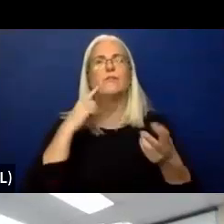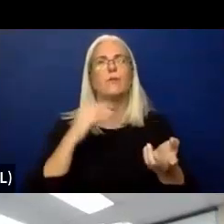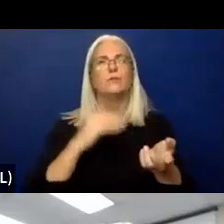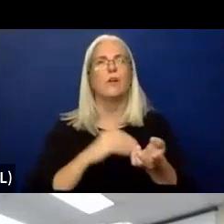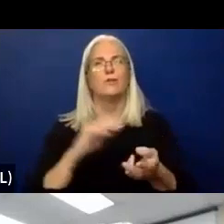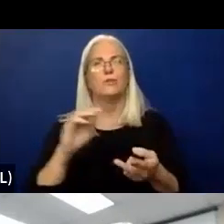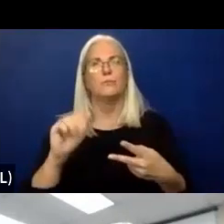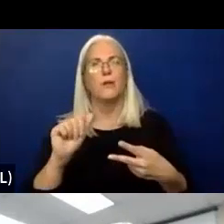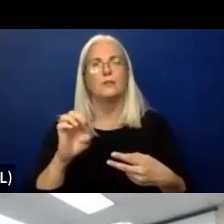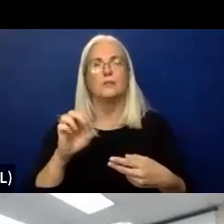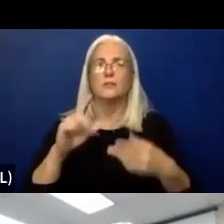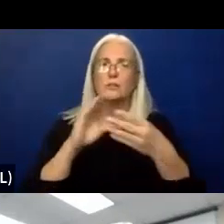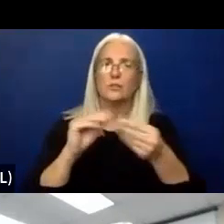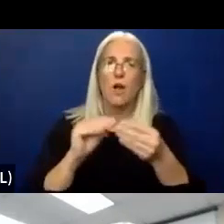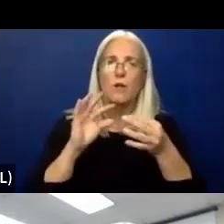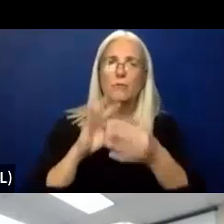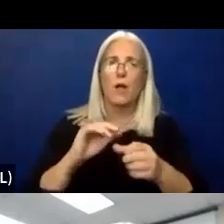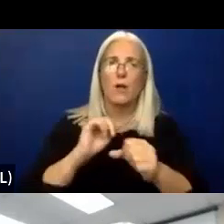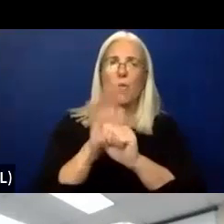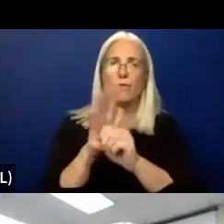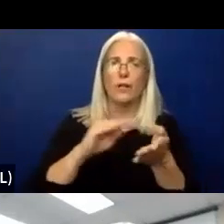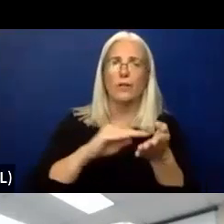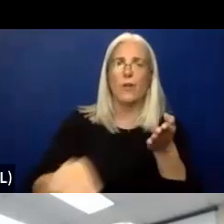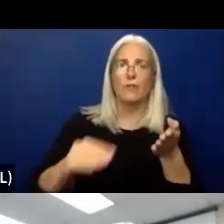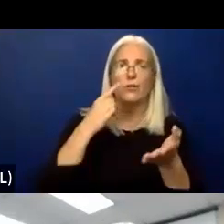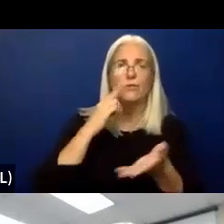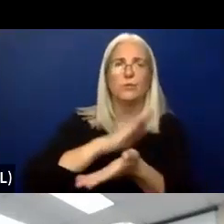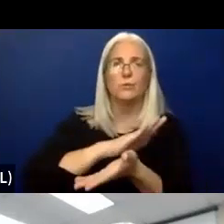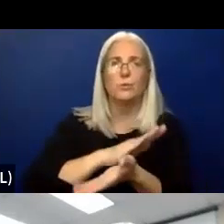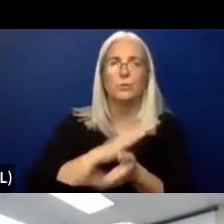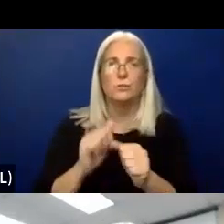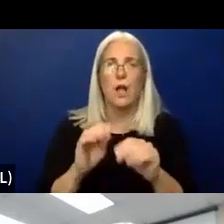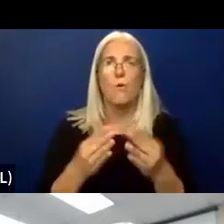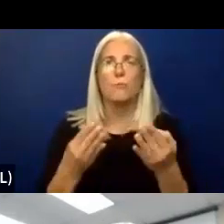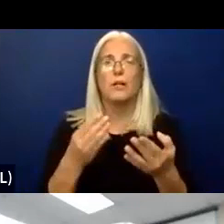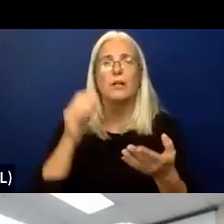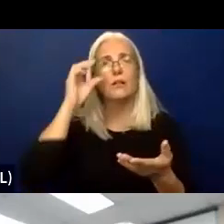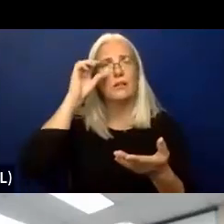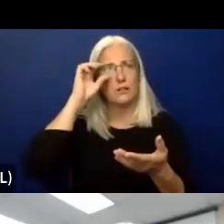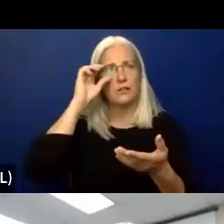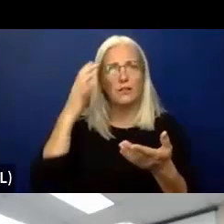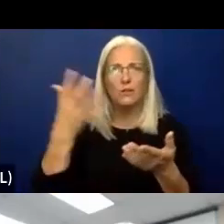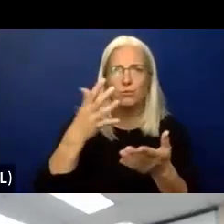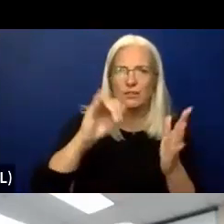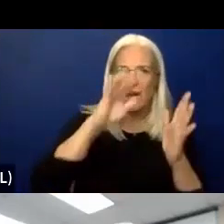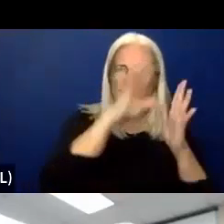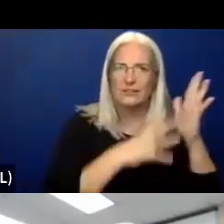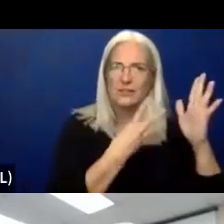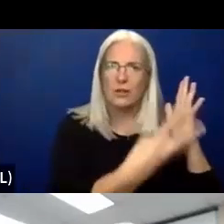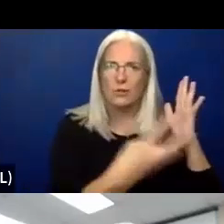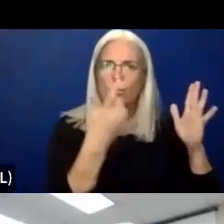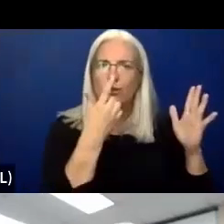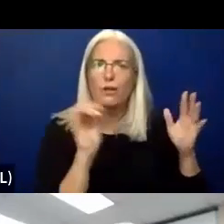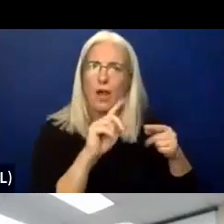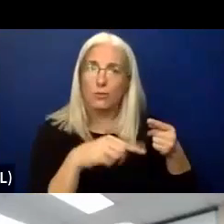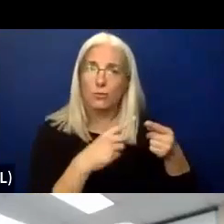the state, and what is the timing of that as far as when they may or may not be allowed to open? Yeah, at this time, since the waivers